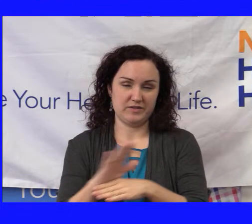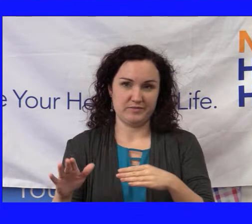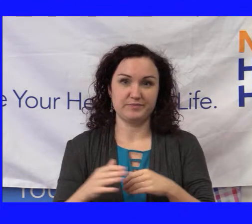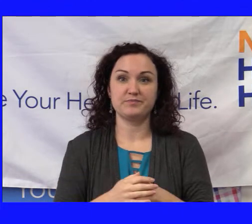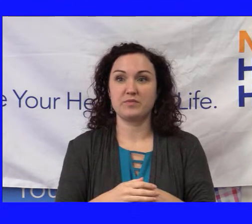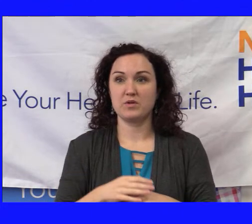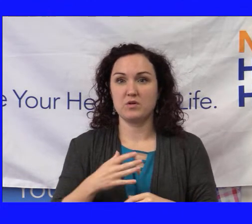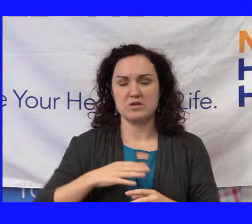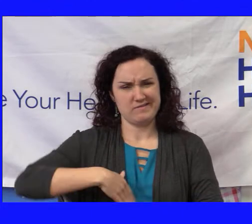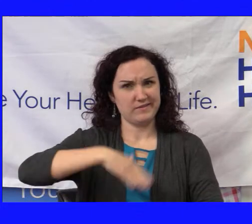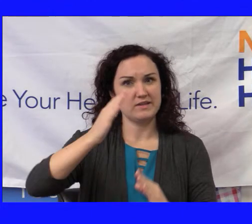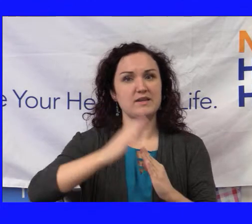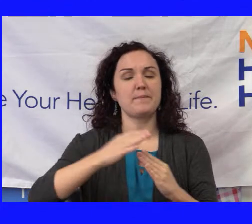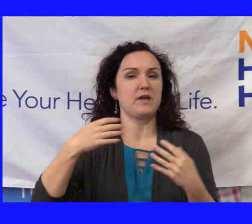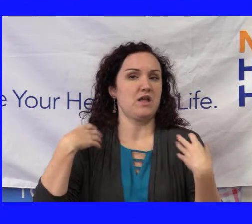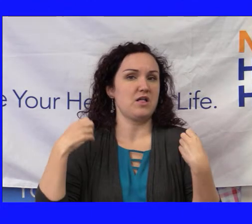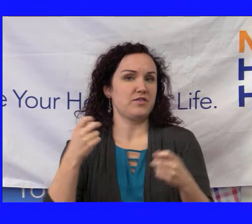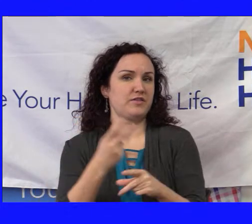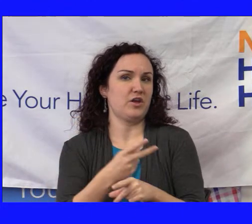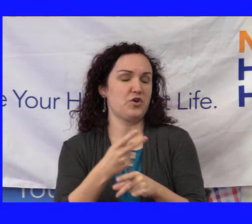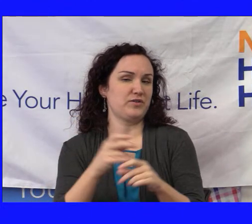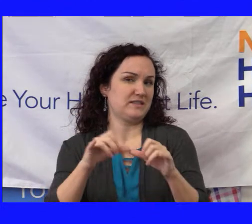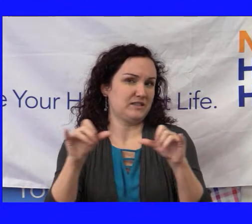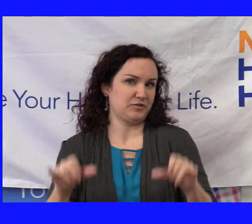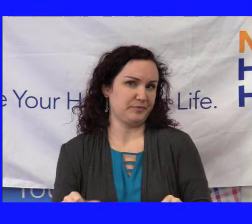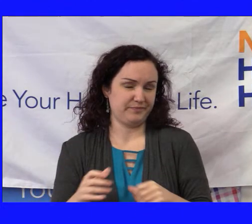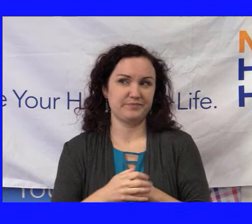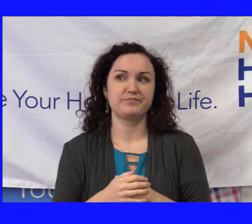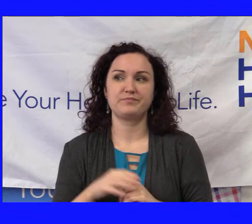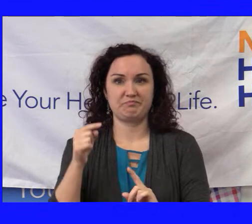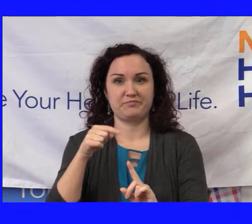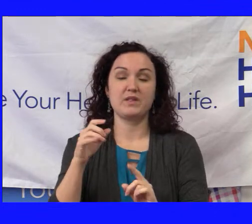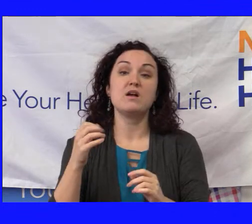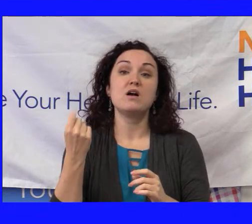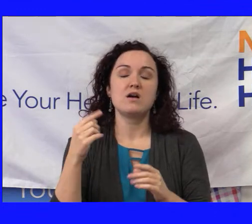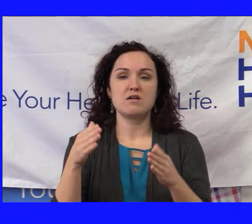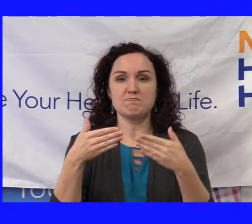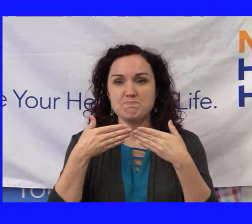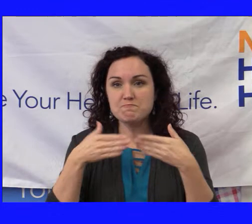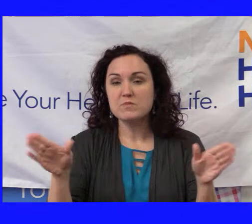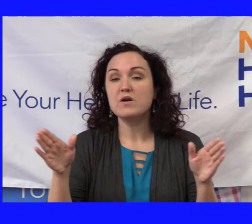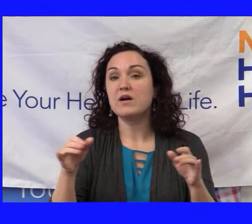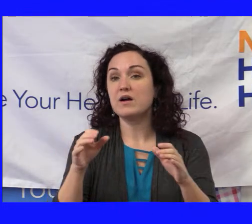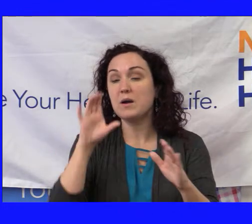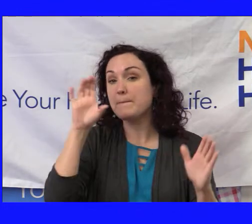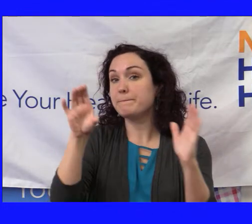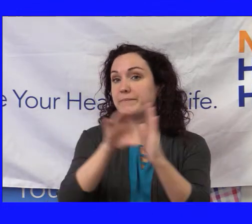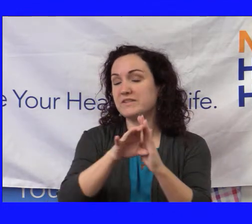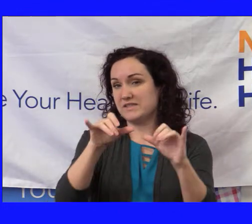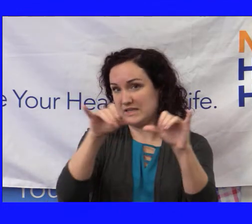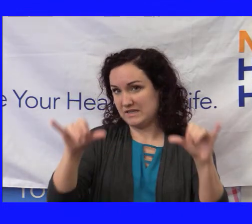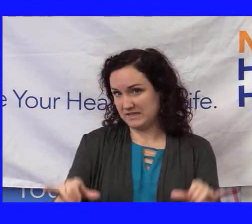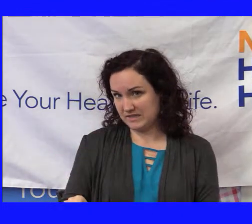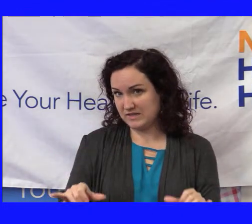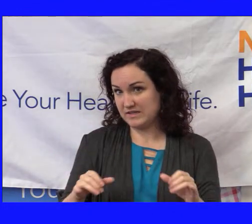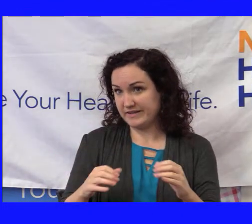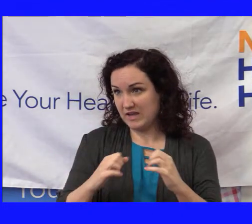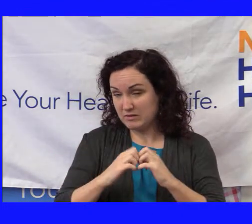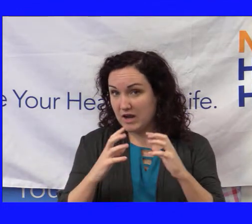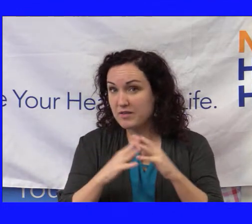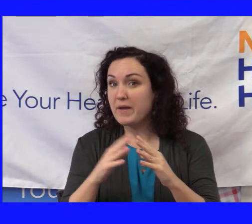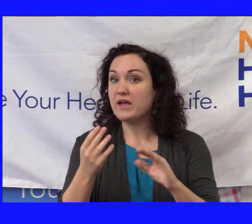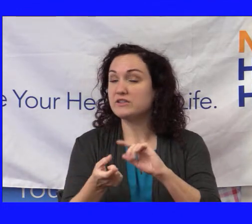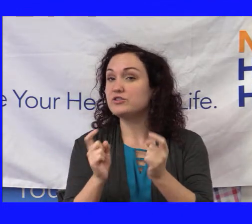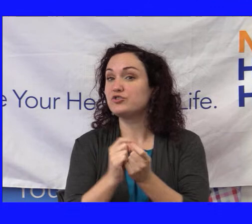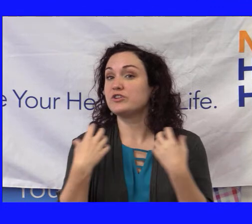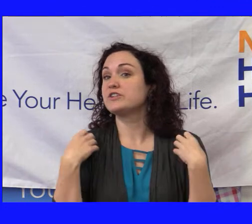the state-of-the-art among healthcare systems. The enterprise-wide imaging system, which has been built by Change Healthcare